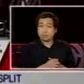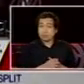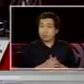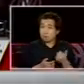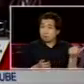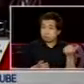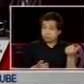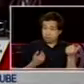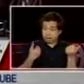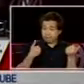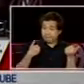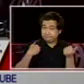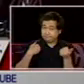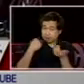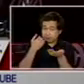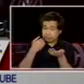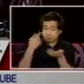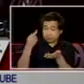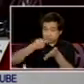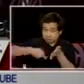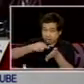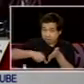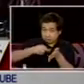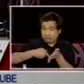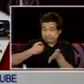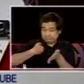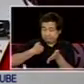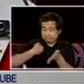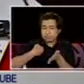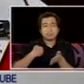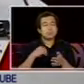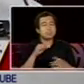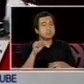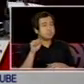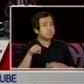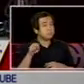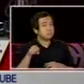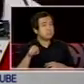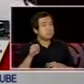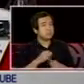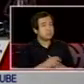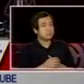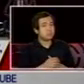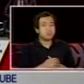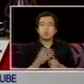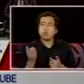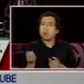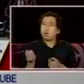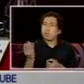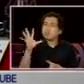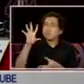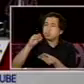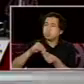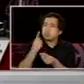binayad sa ibang item. Yes, Your Honor. So magkano lang po yung tatlong item na yan na sinabi mo?